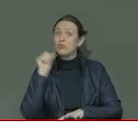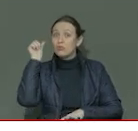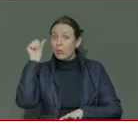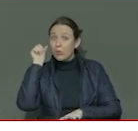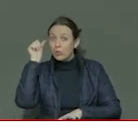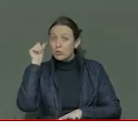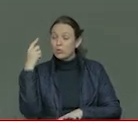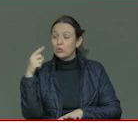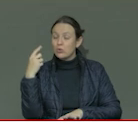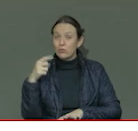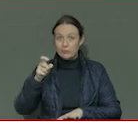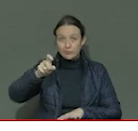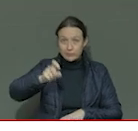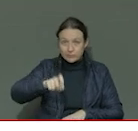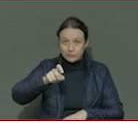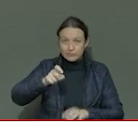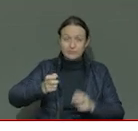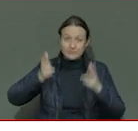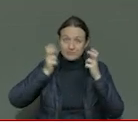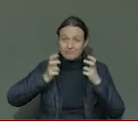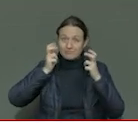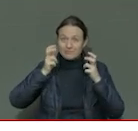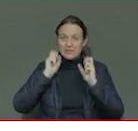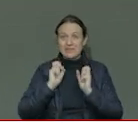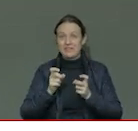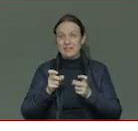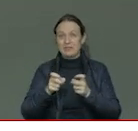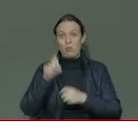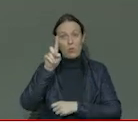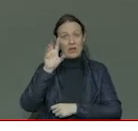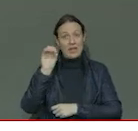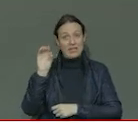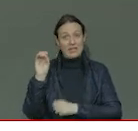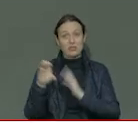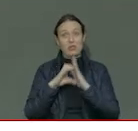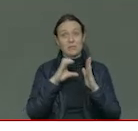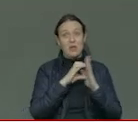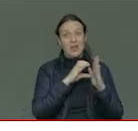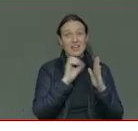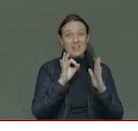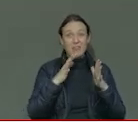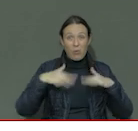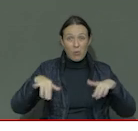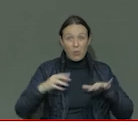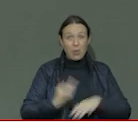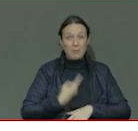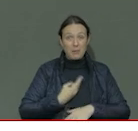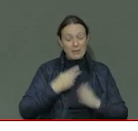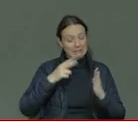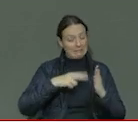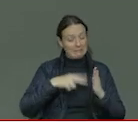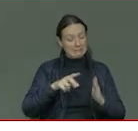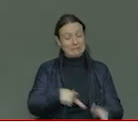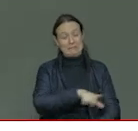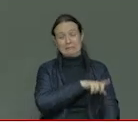with my learners. The audio goes much faster. It's 100 chapters. If you have to read this novel, it takes you forever,